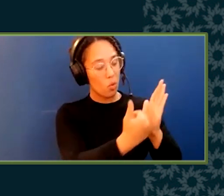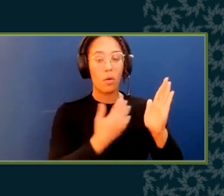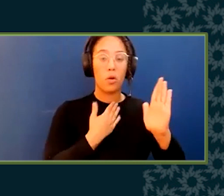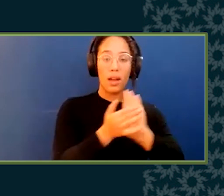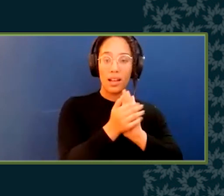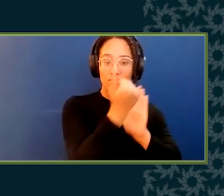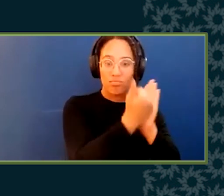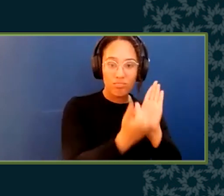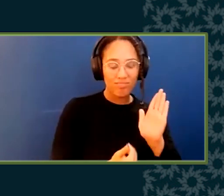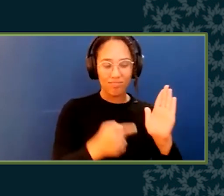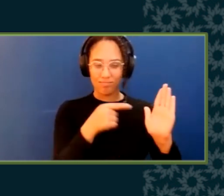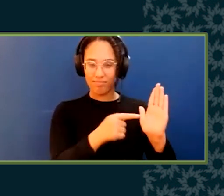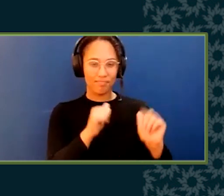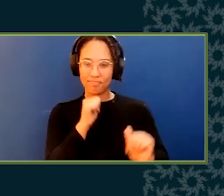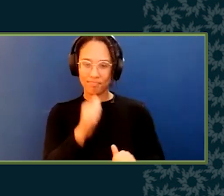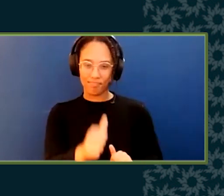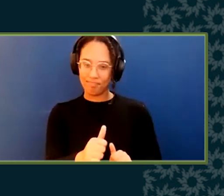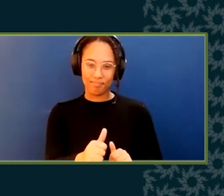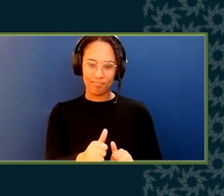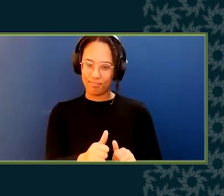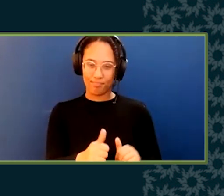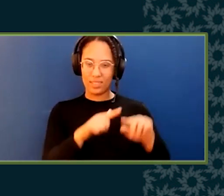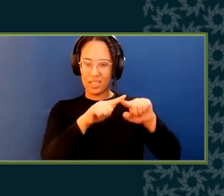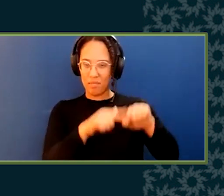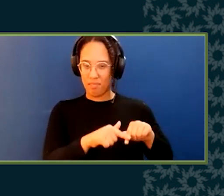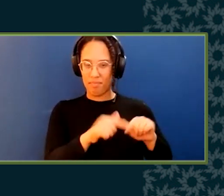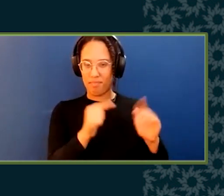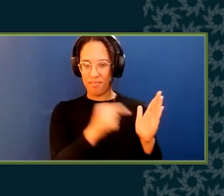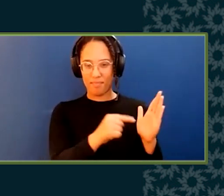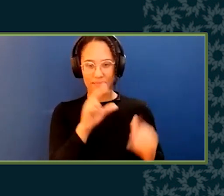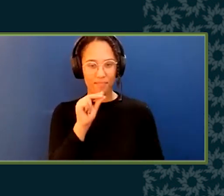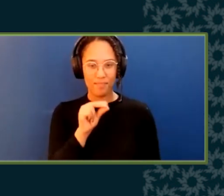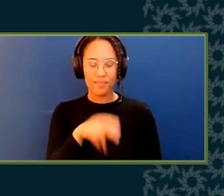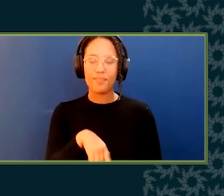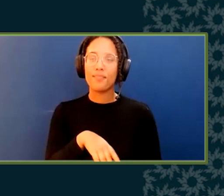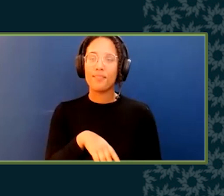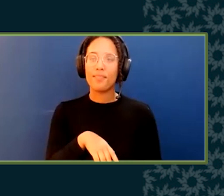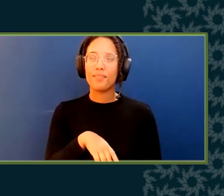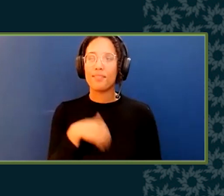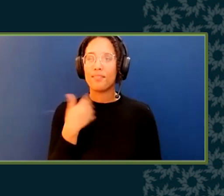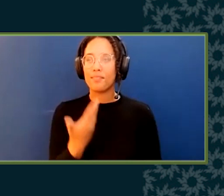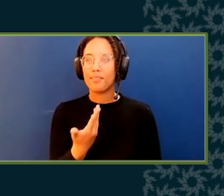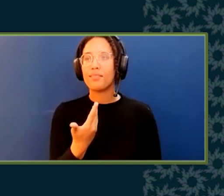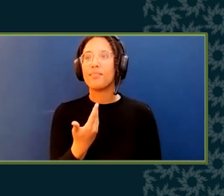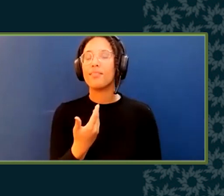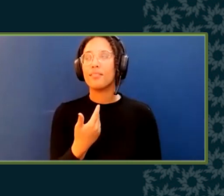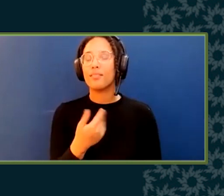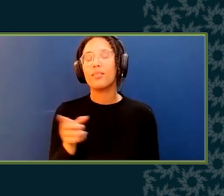of my body, etc. I've, gotten to this point where I'm experiencing